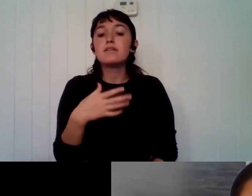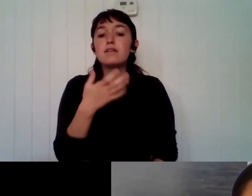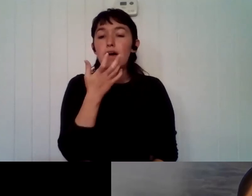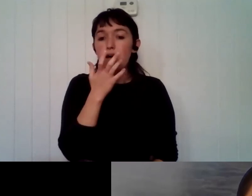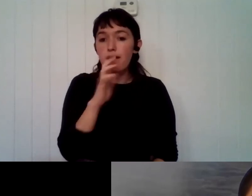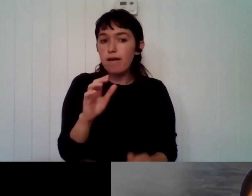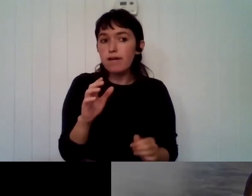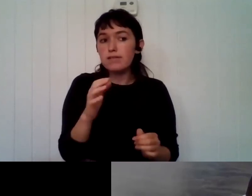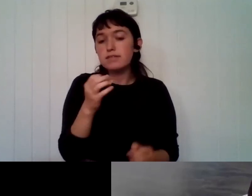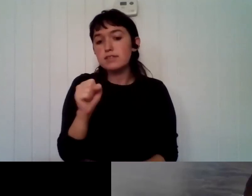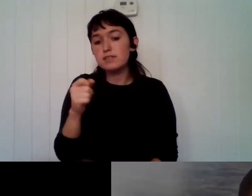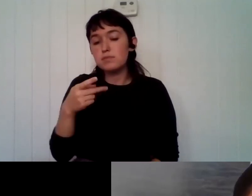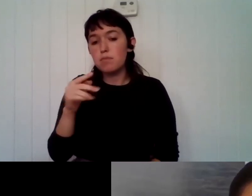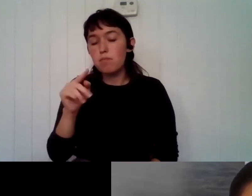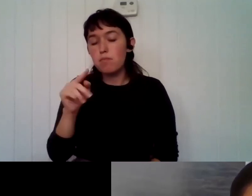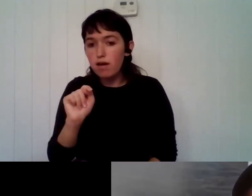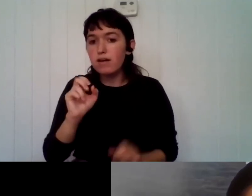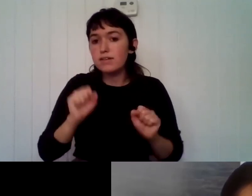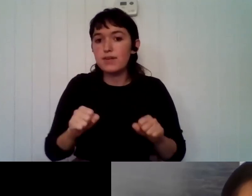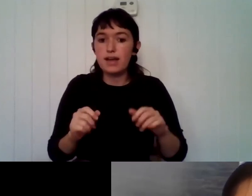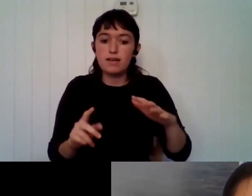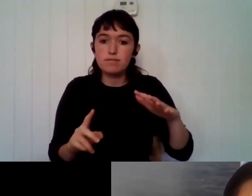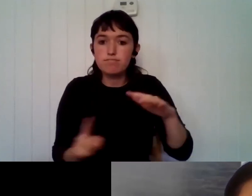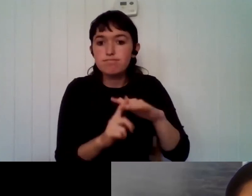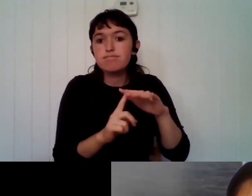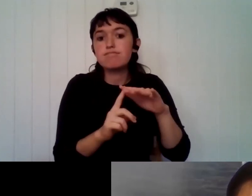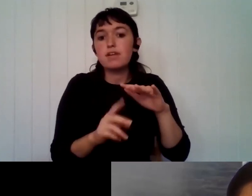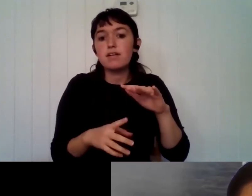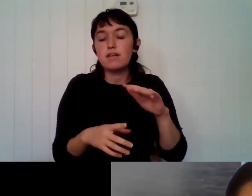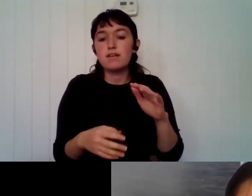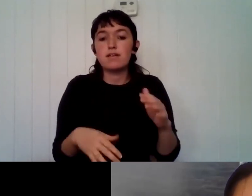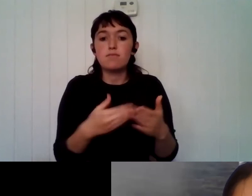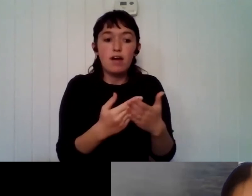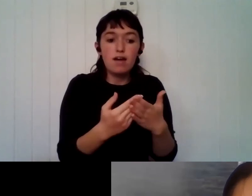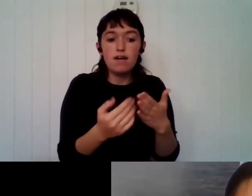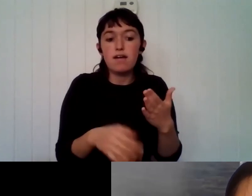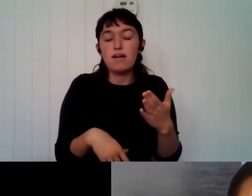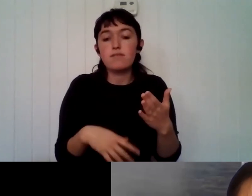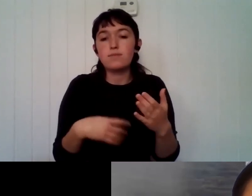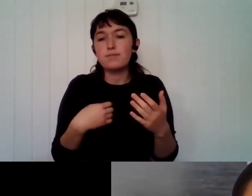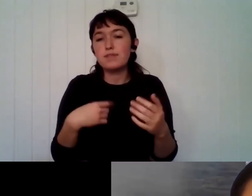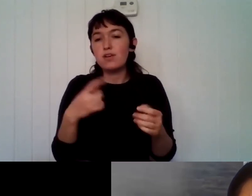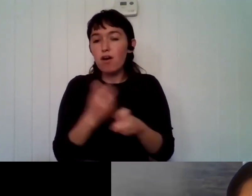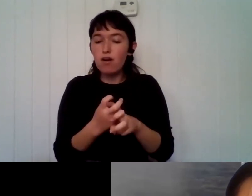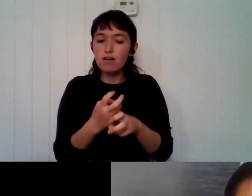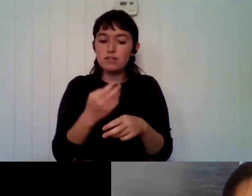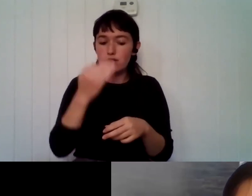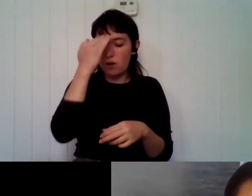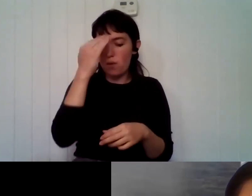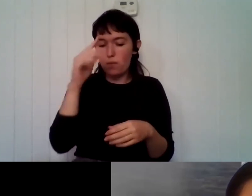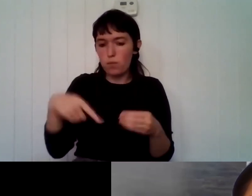difficult to monitor and to know when they are going to happen or how they are going to happen. but usually you will have some sort